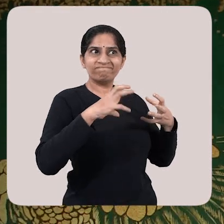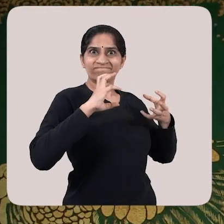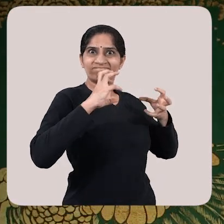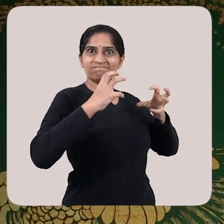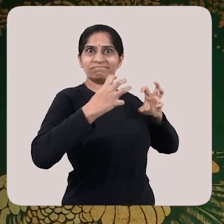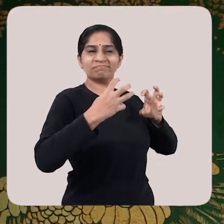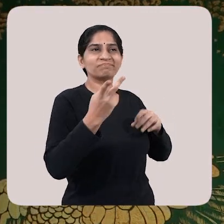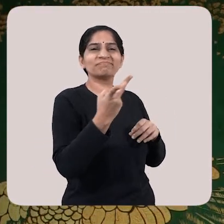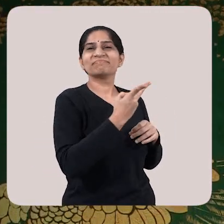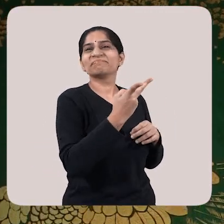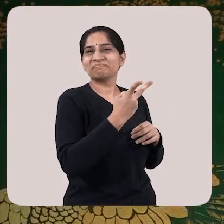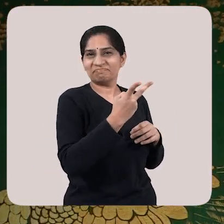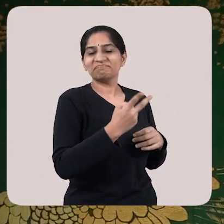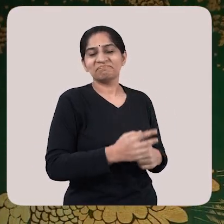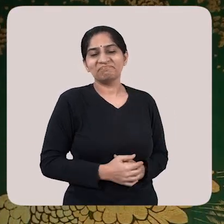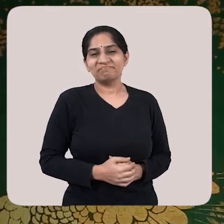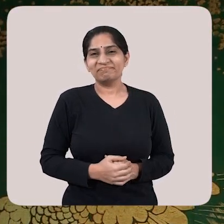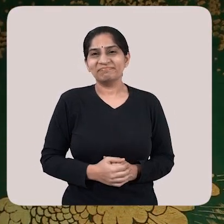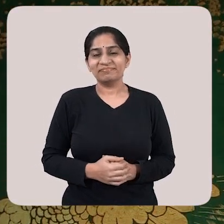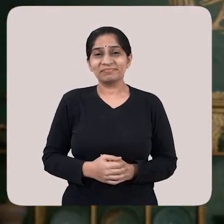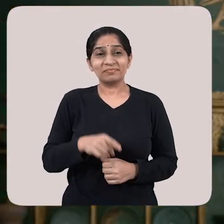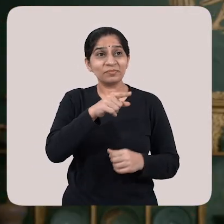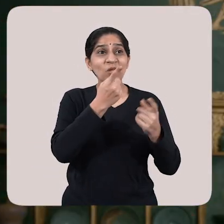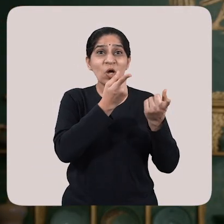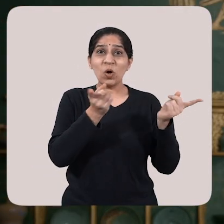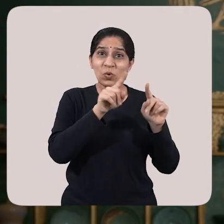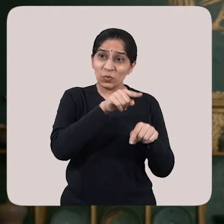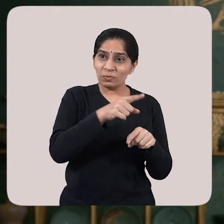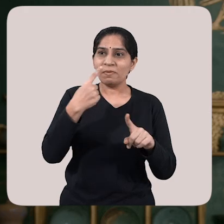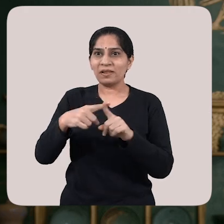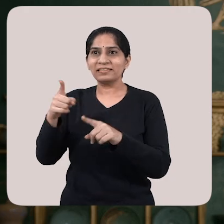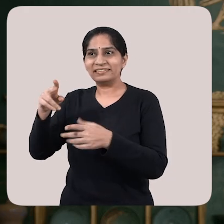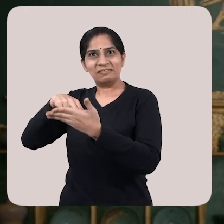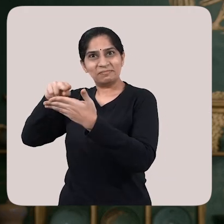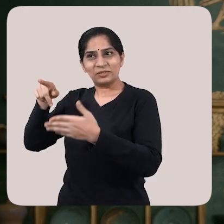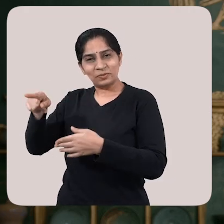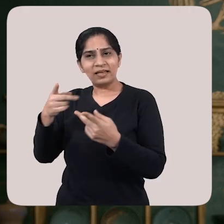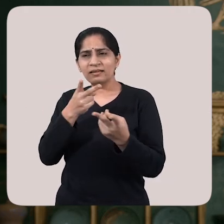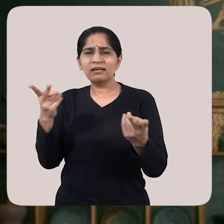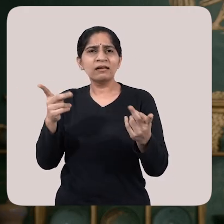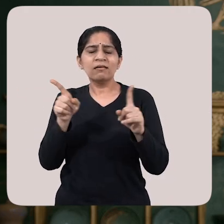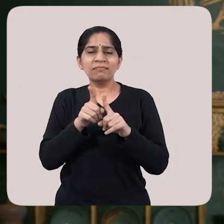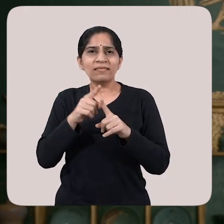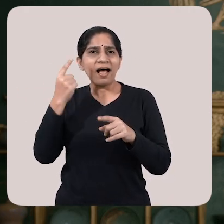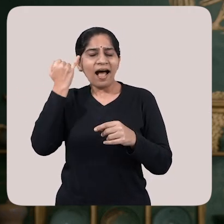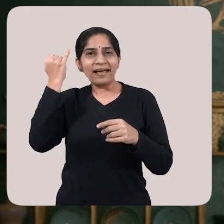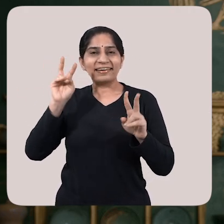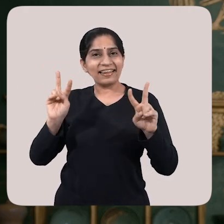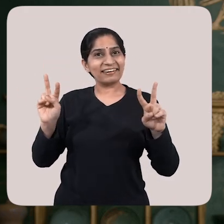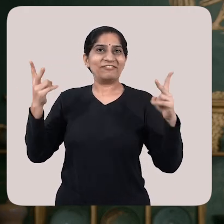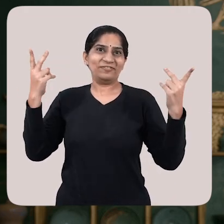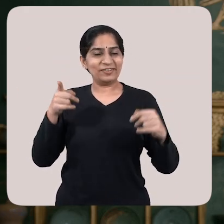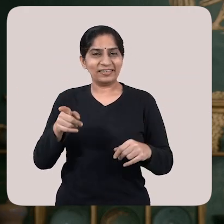preening dandies at war with one another. Though the room and the Pichwai are roughly contemporaneous,